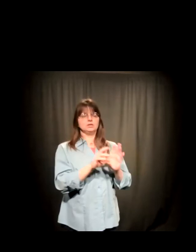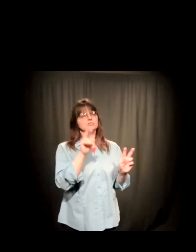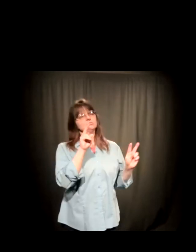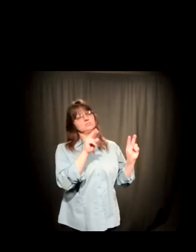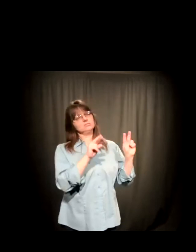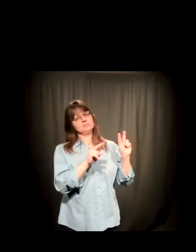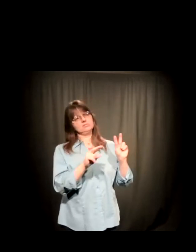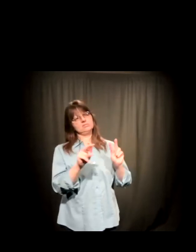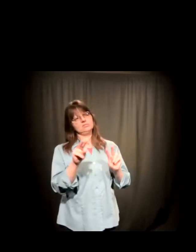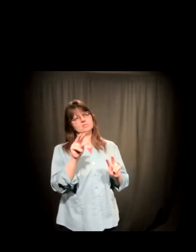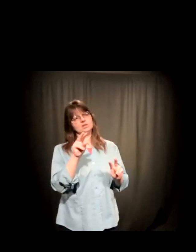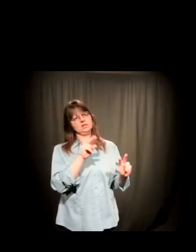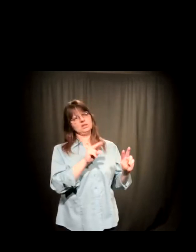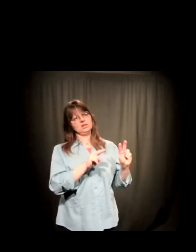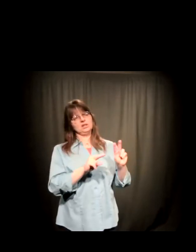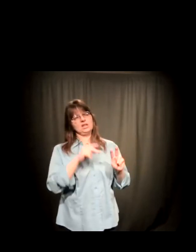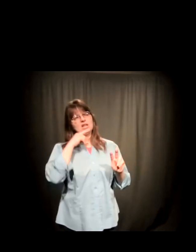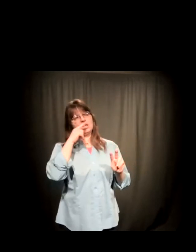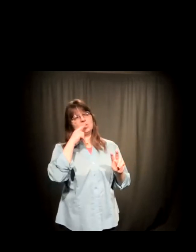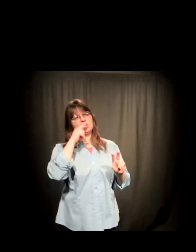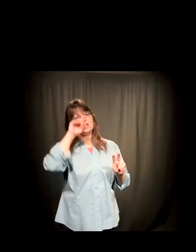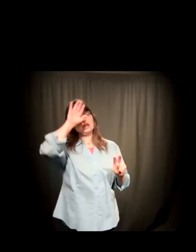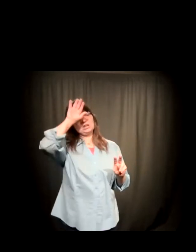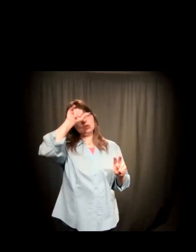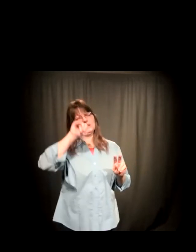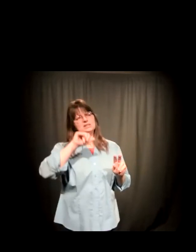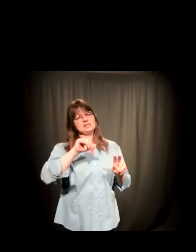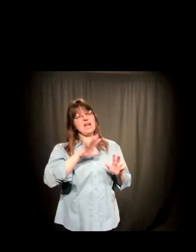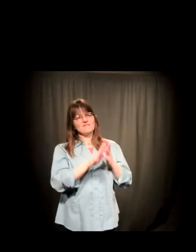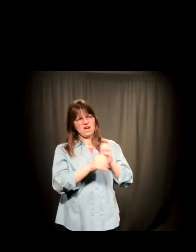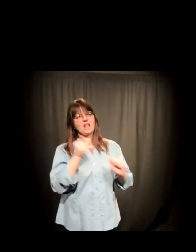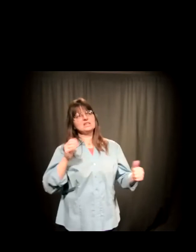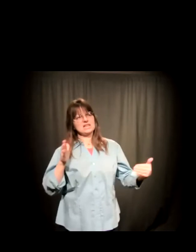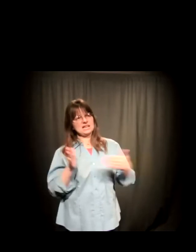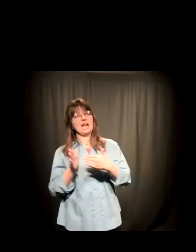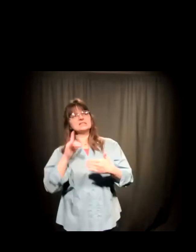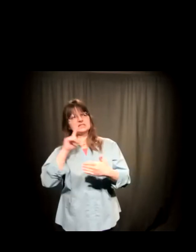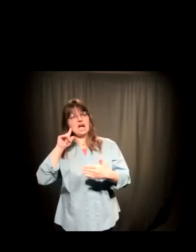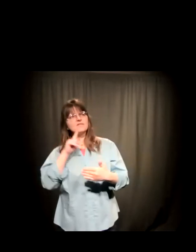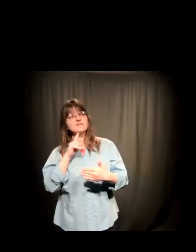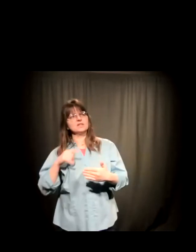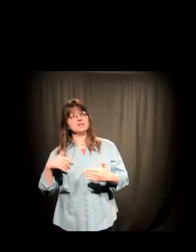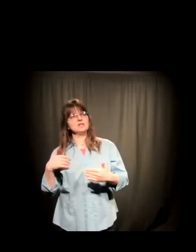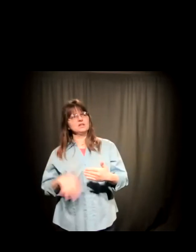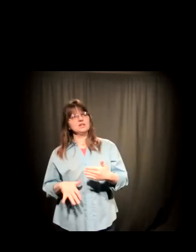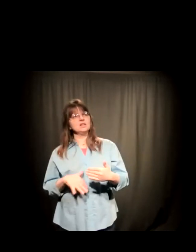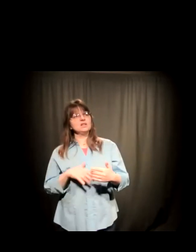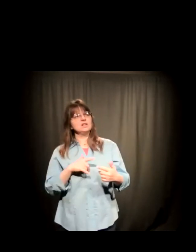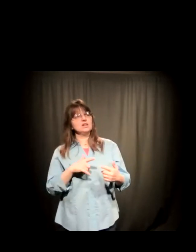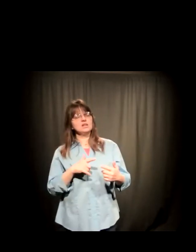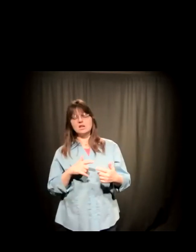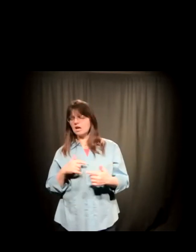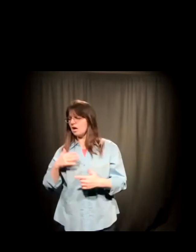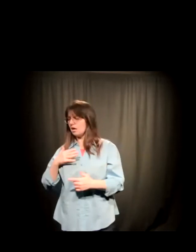all hearing ignorance and violence against the deaf. It was clear to me as a child And